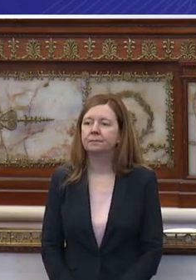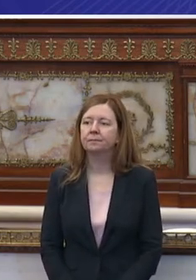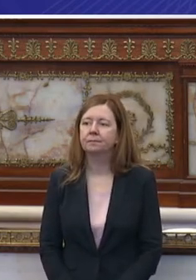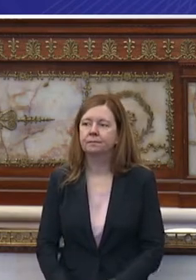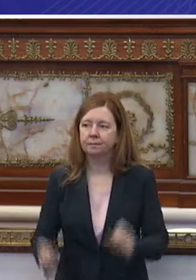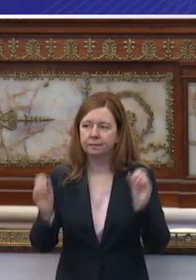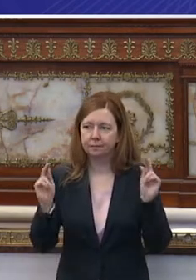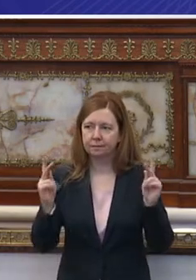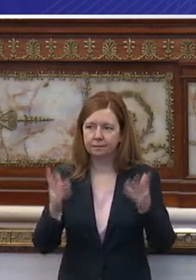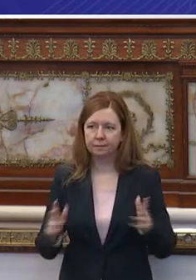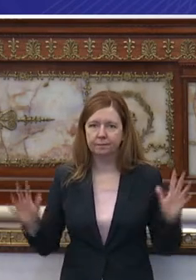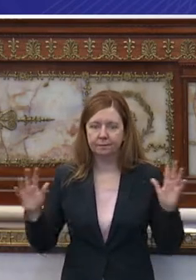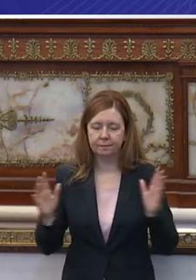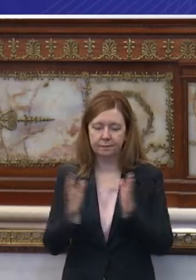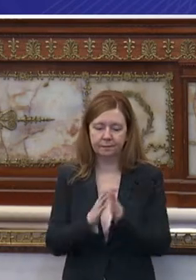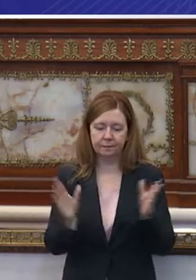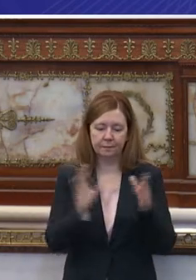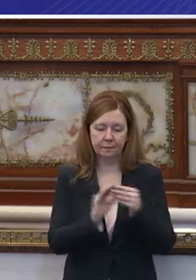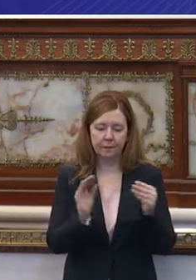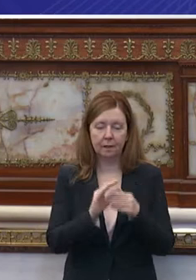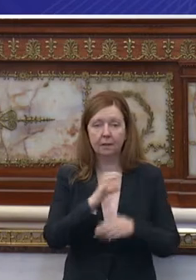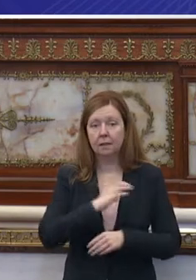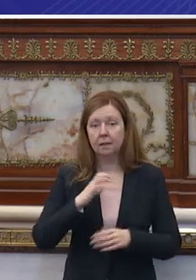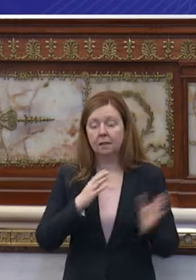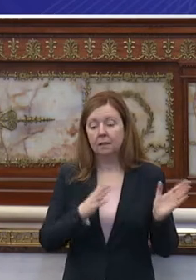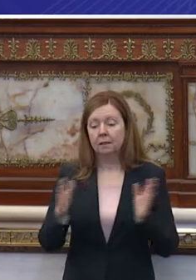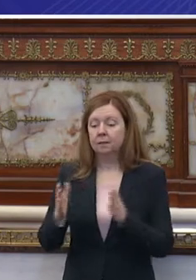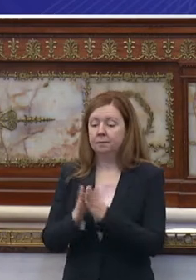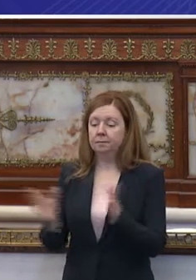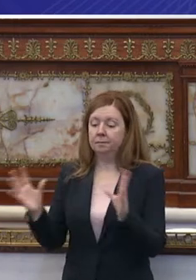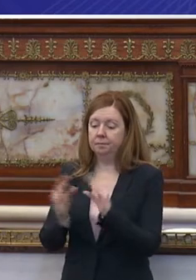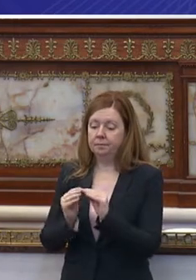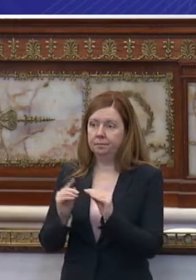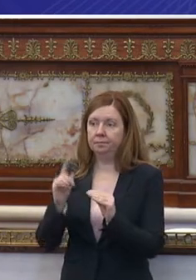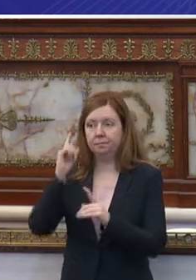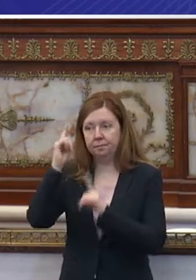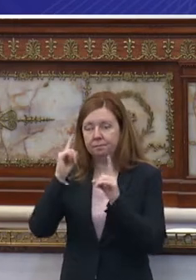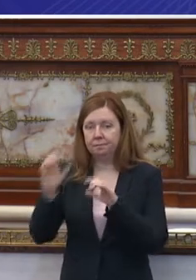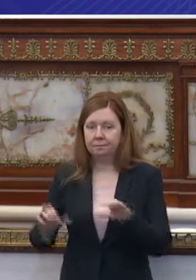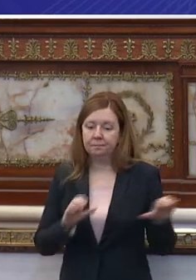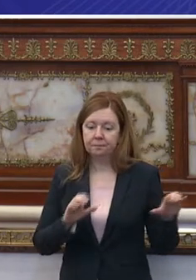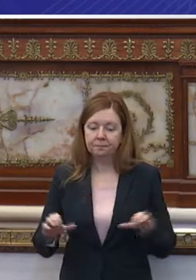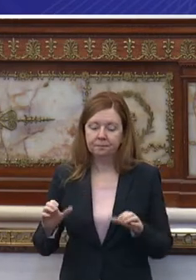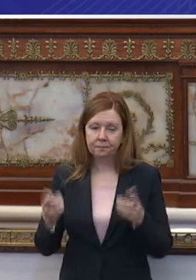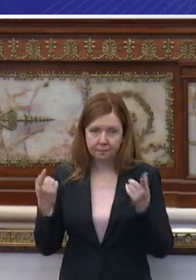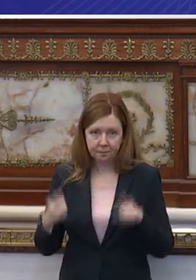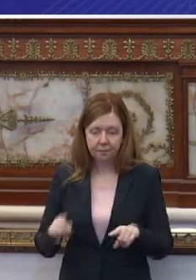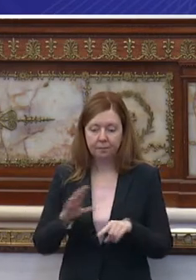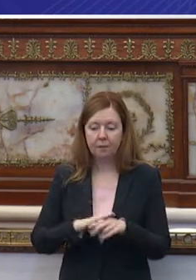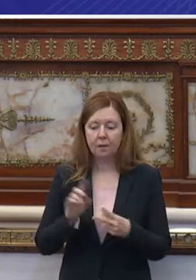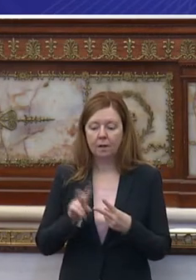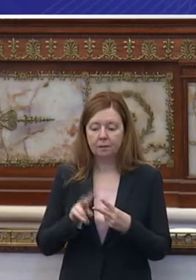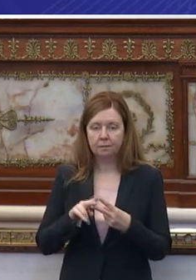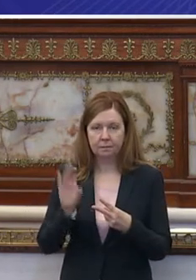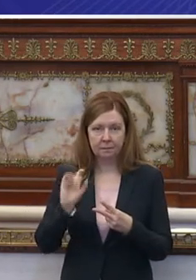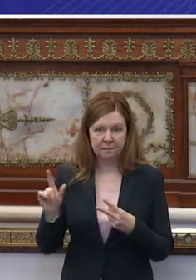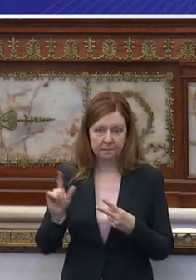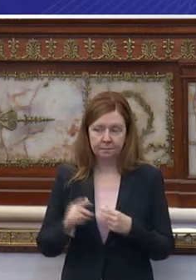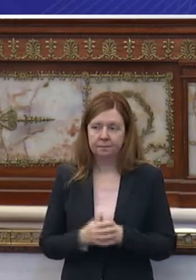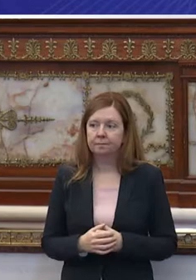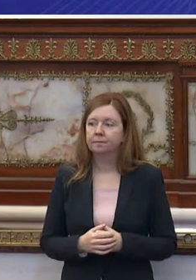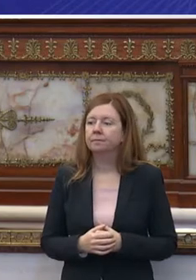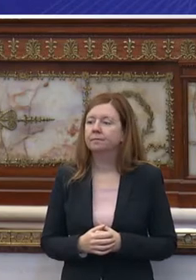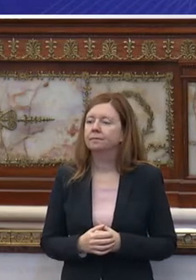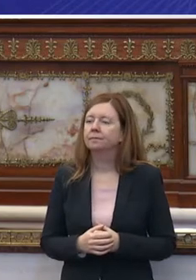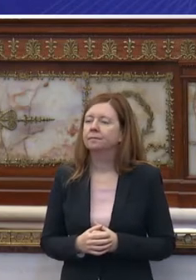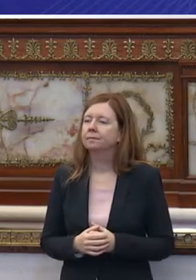Okay, this concludes the public hearing of this committee. We will now go into a public meeting to consider action to be taken on the bills before the Finance Committee